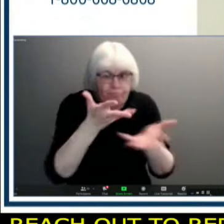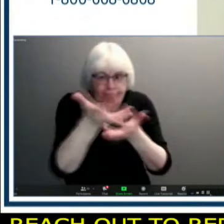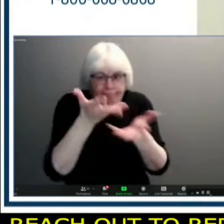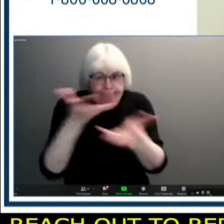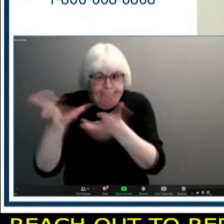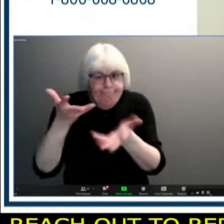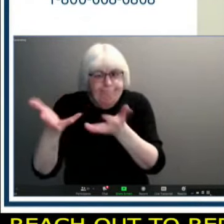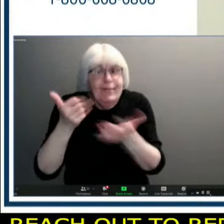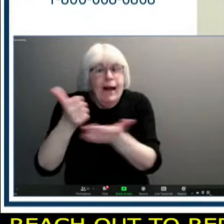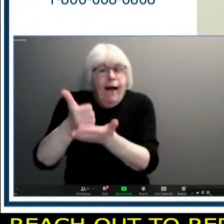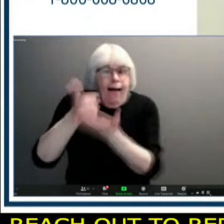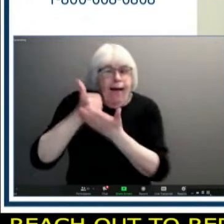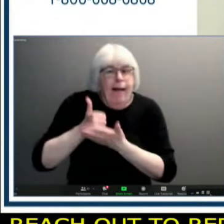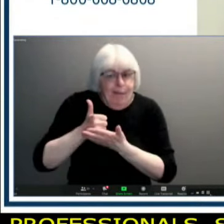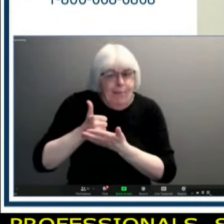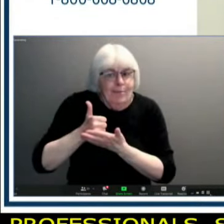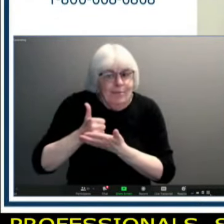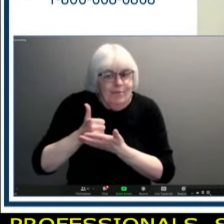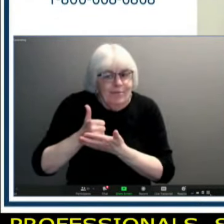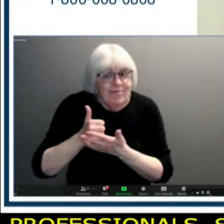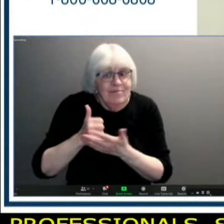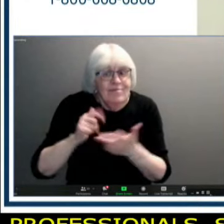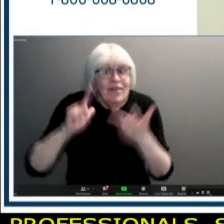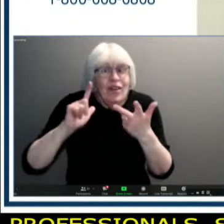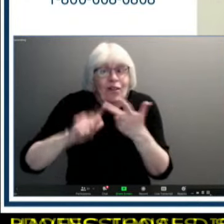where do you do it? So do you need community halls? Do you need